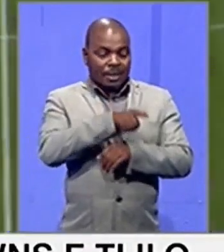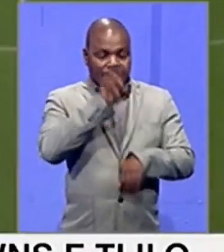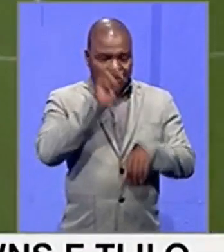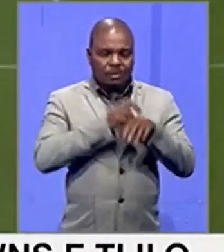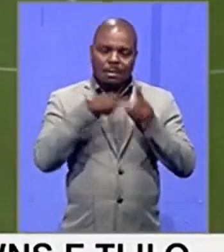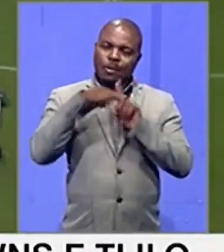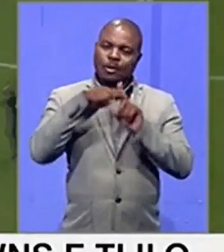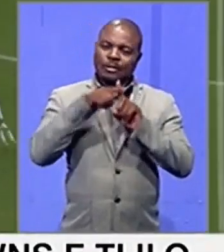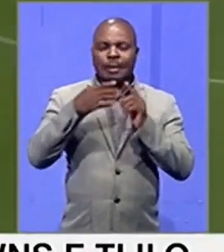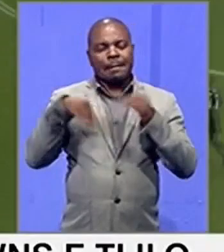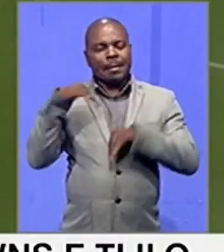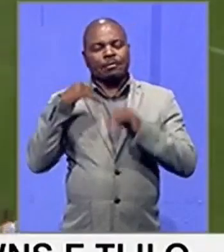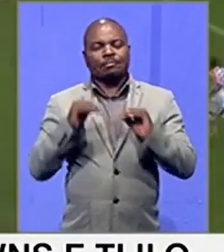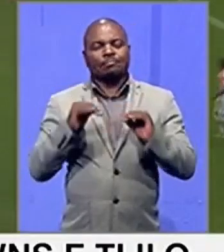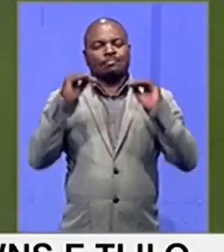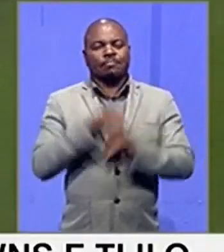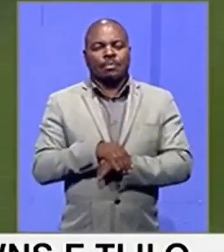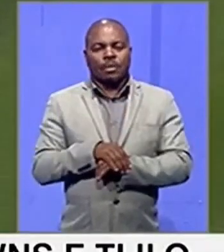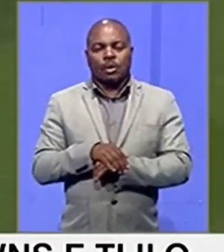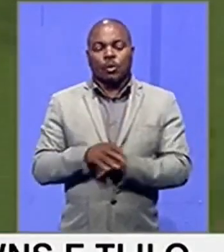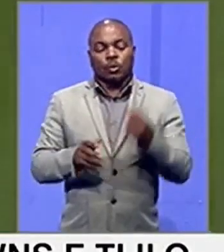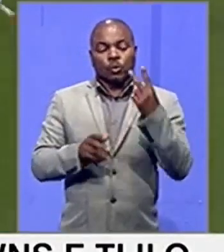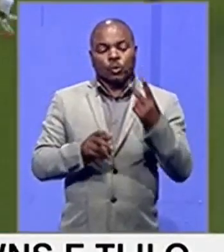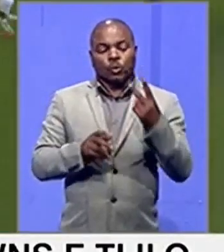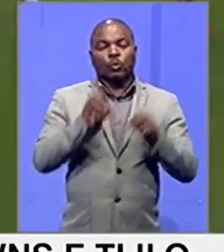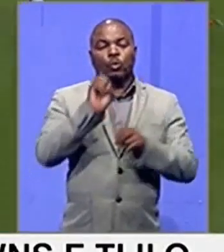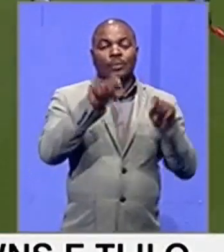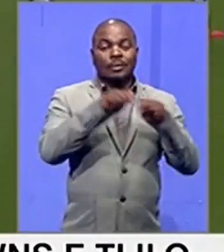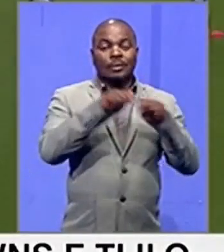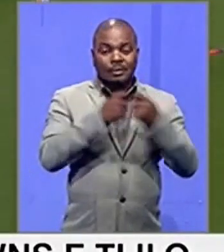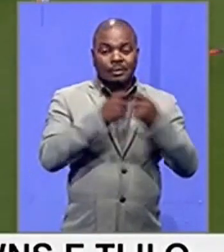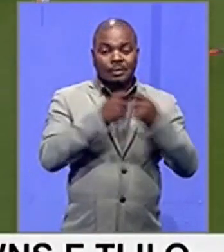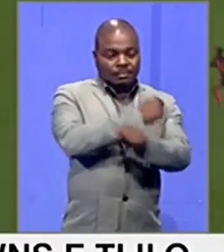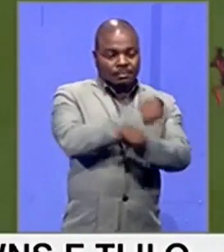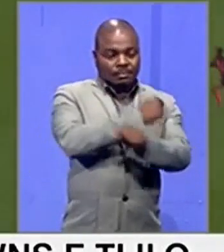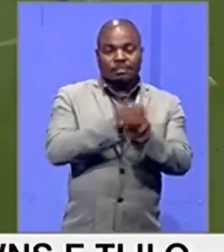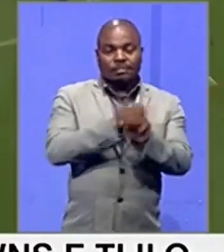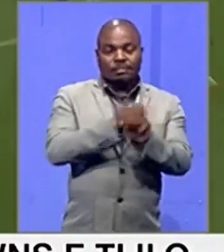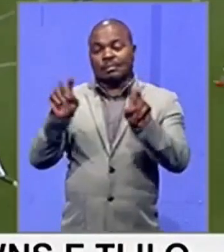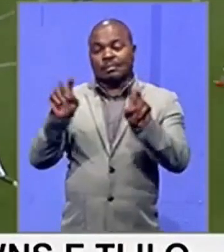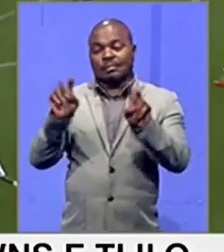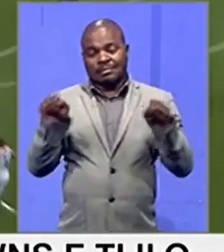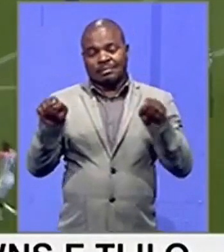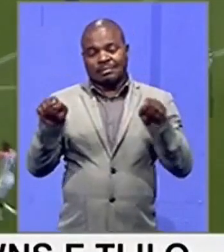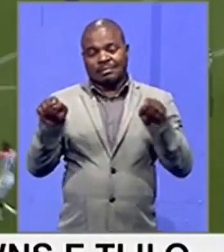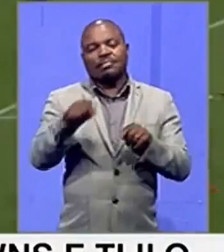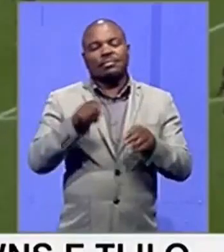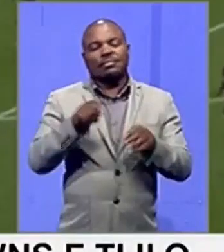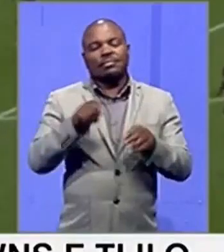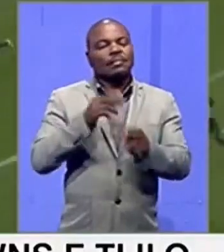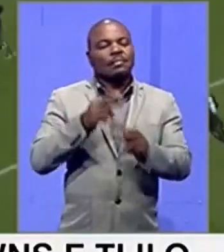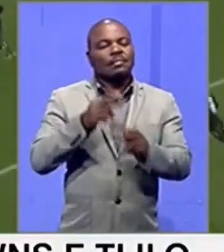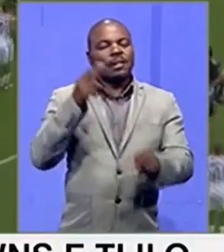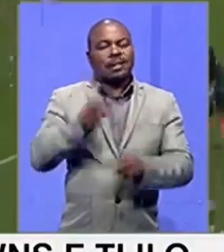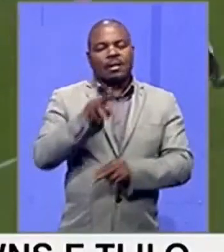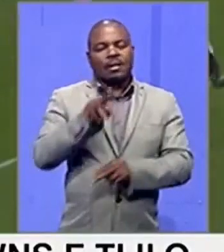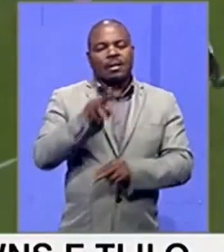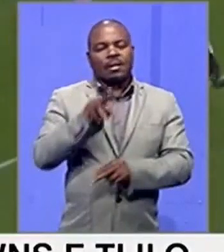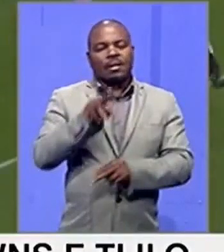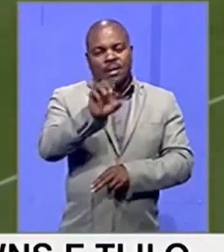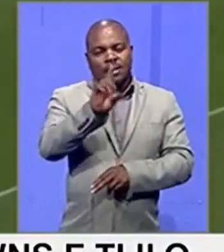positively. Kaulele dihlopha tse kgolo tsa Soweto, Kaizer Chiefs le Orlando Pirates di tlo teana papading ya seka makgaolakgang a dipapadi tsa mohope